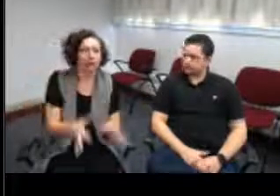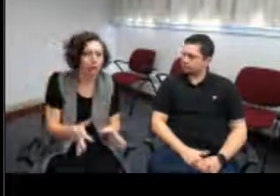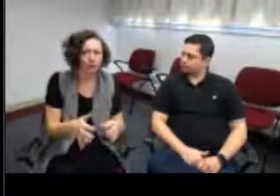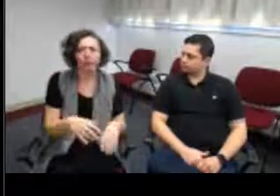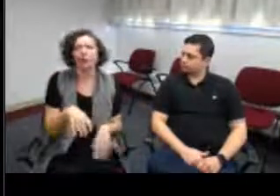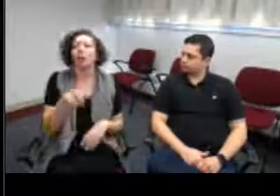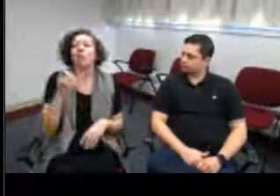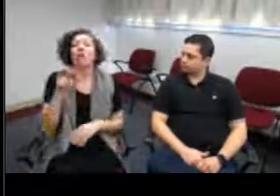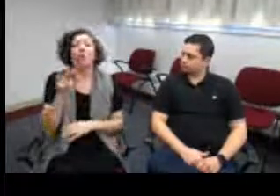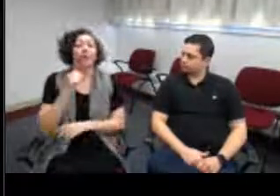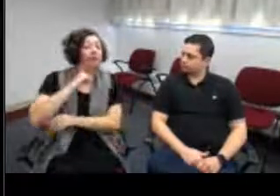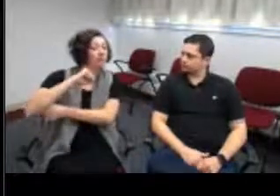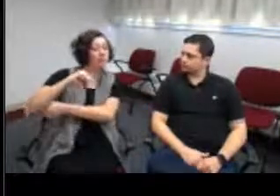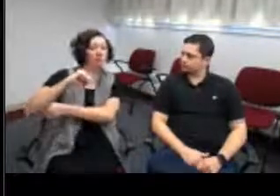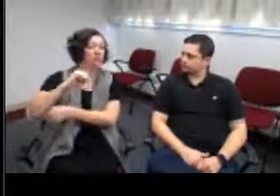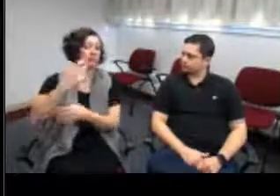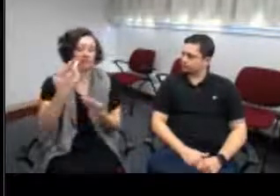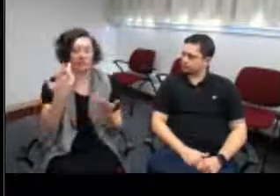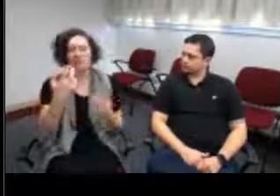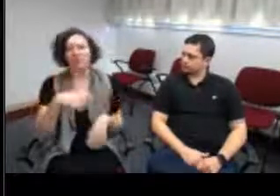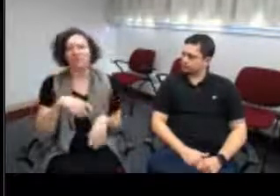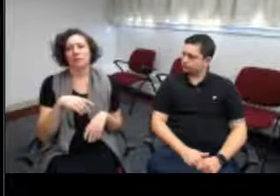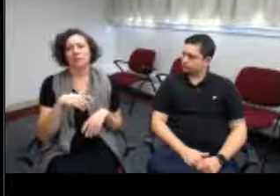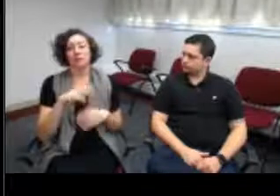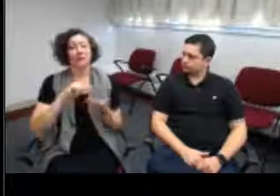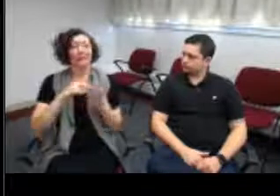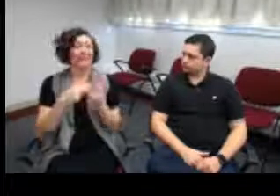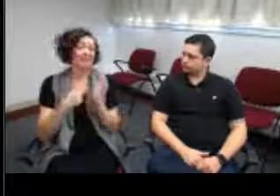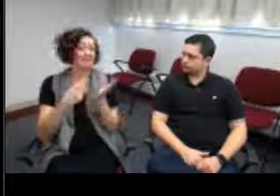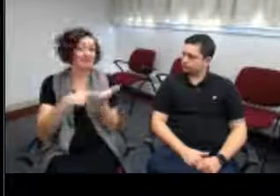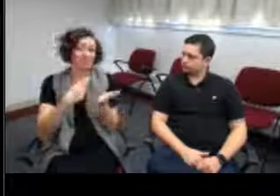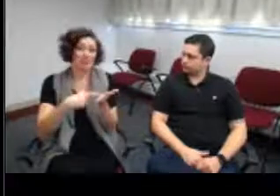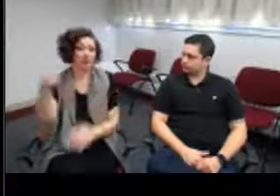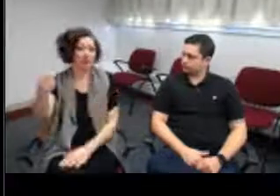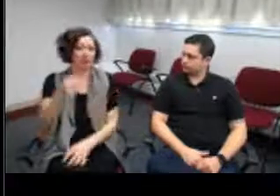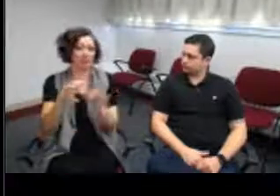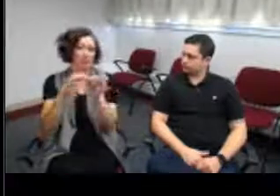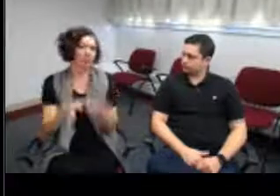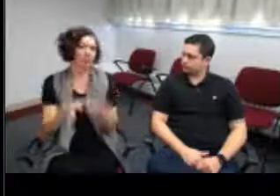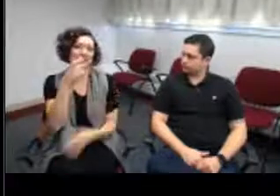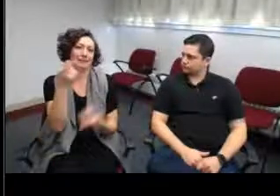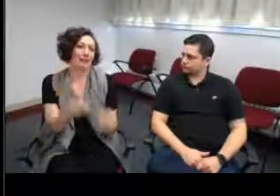to willingness to provide the service or lack of funds,